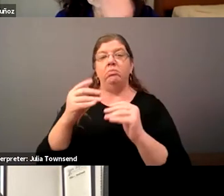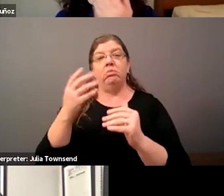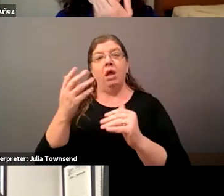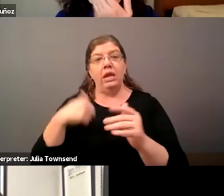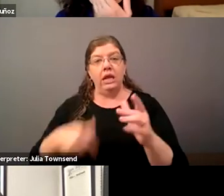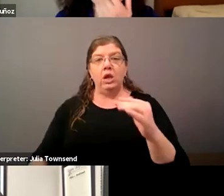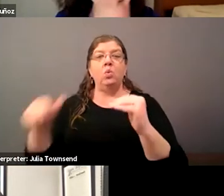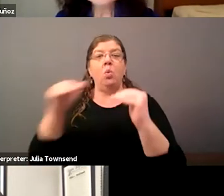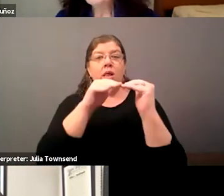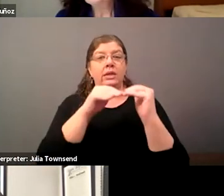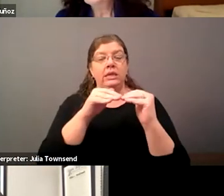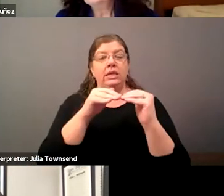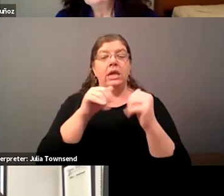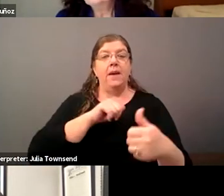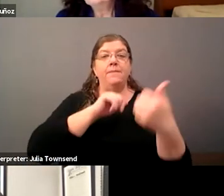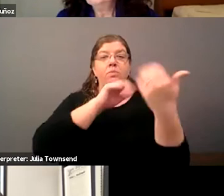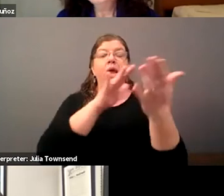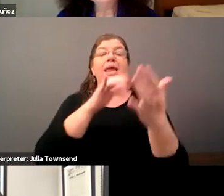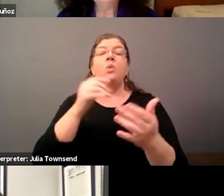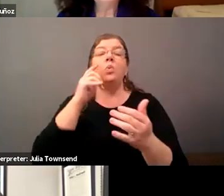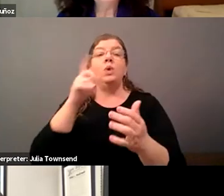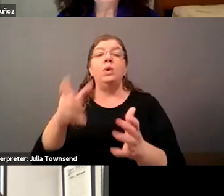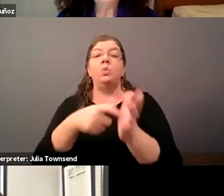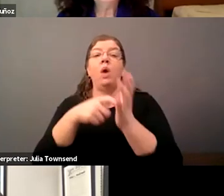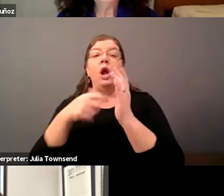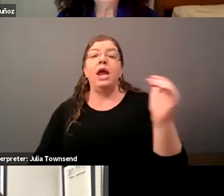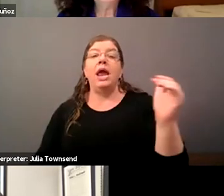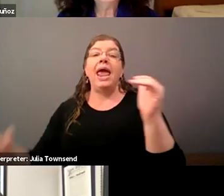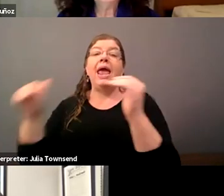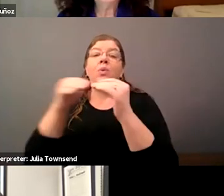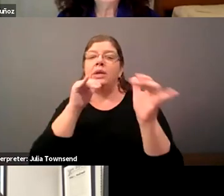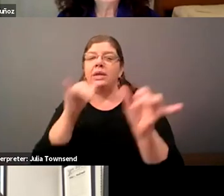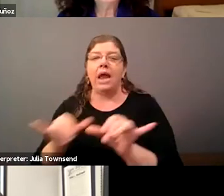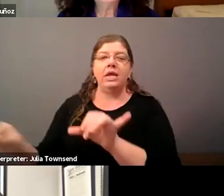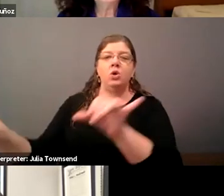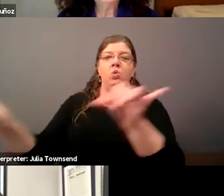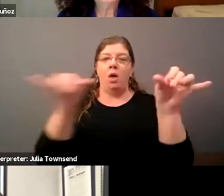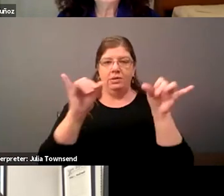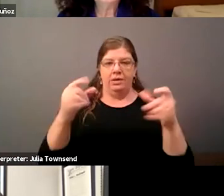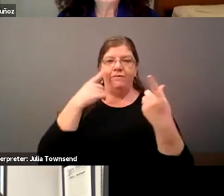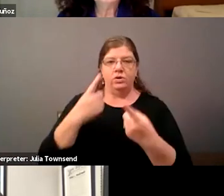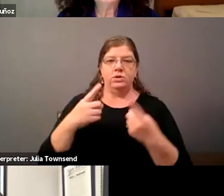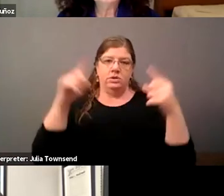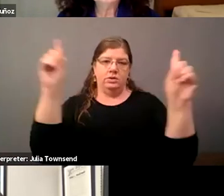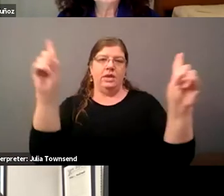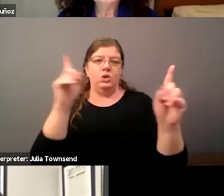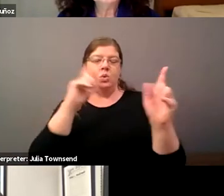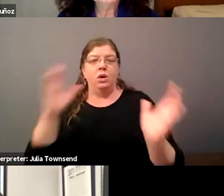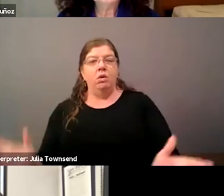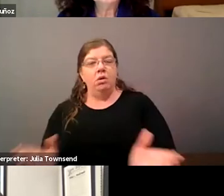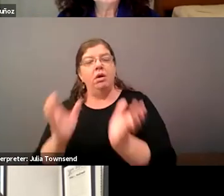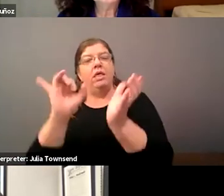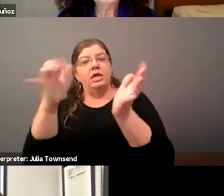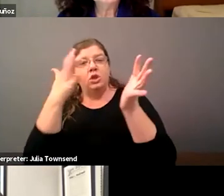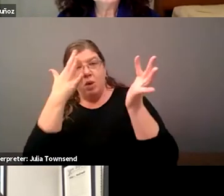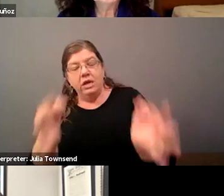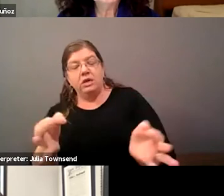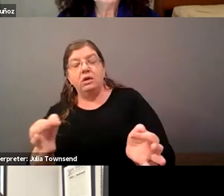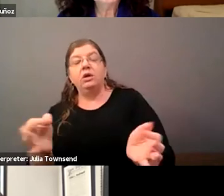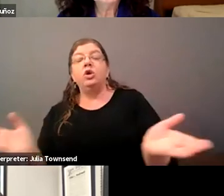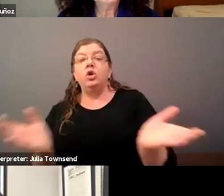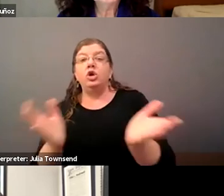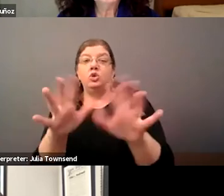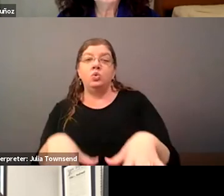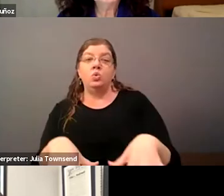students gain academic success because of this i am in support of this important resolution and urge you that it is adopted